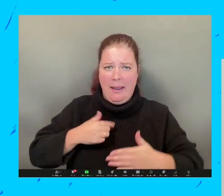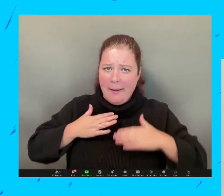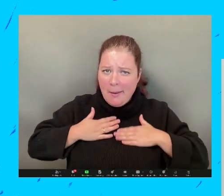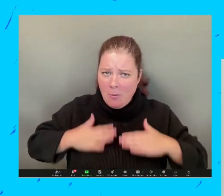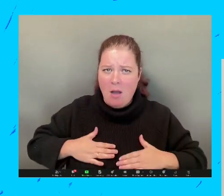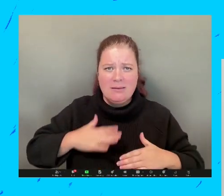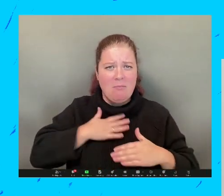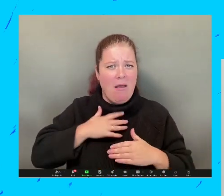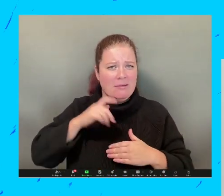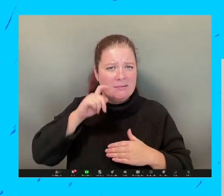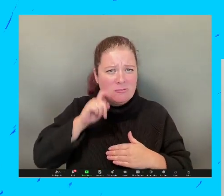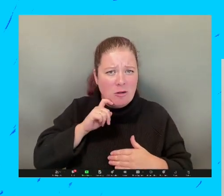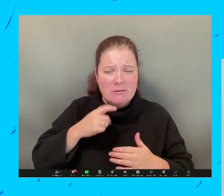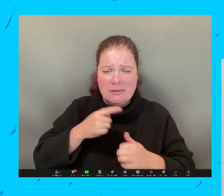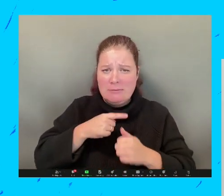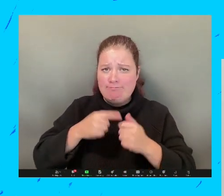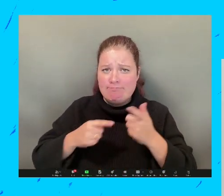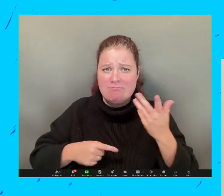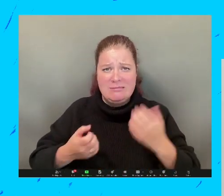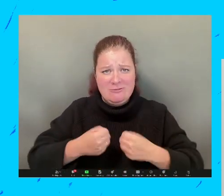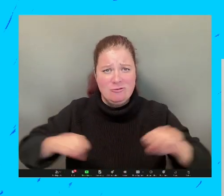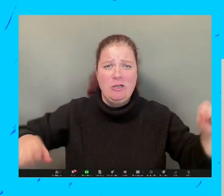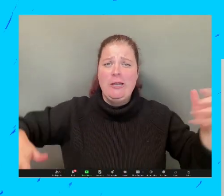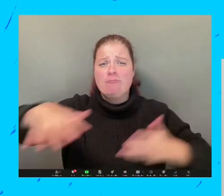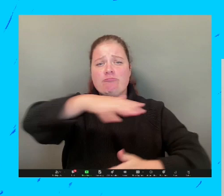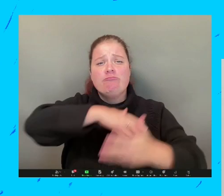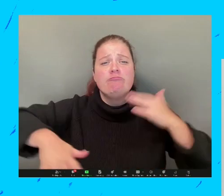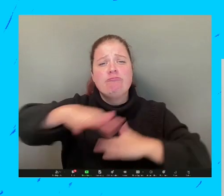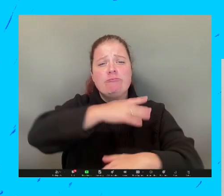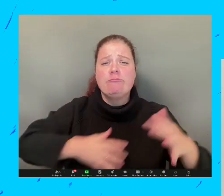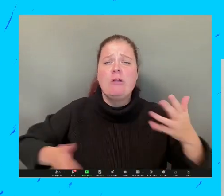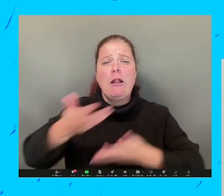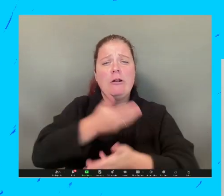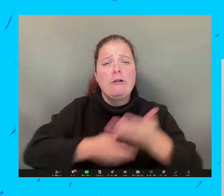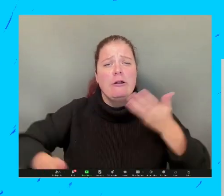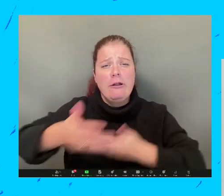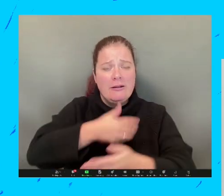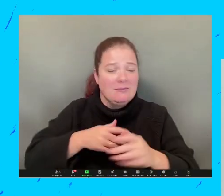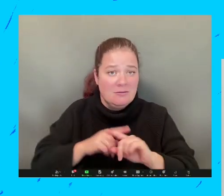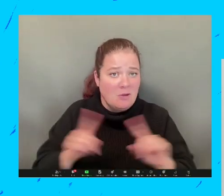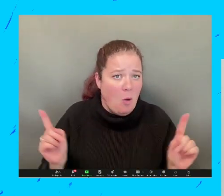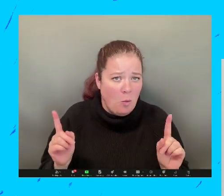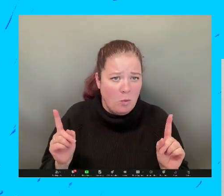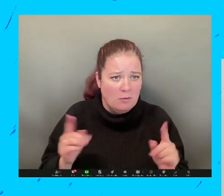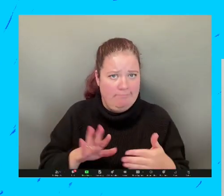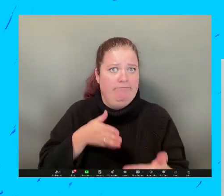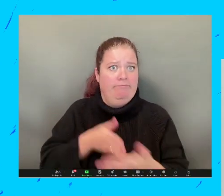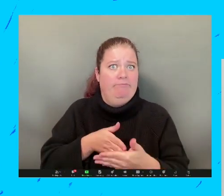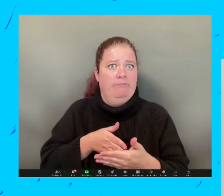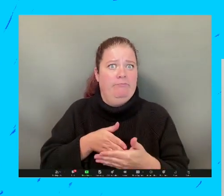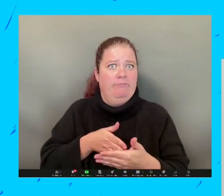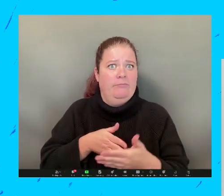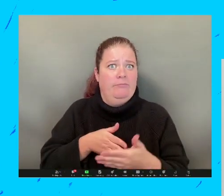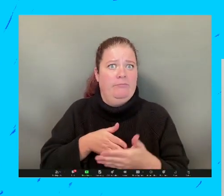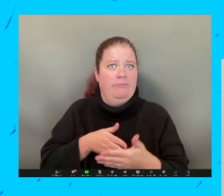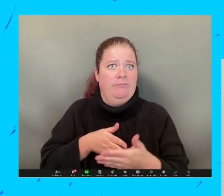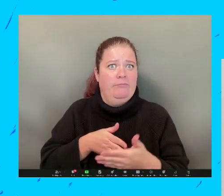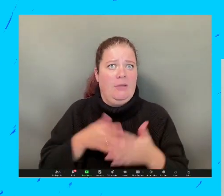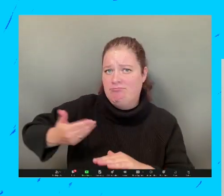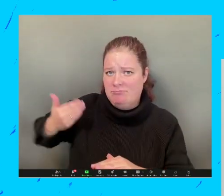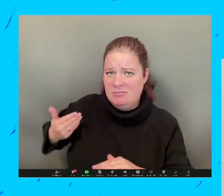that in a free environment. So I feel like that's one thing that I would focus on in my